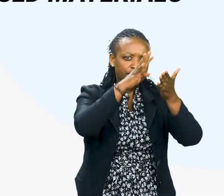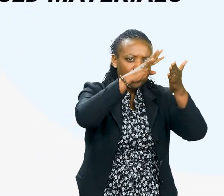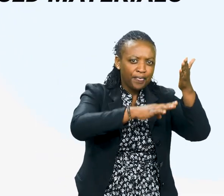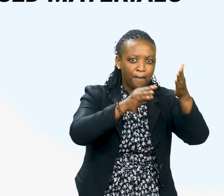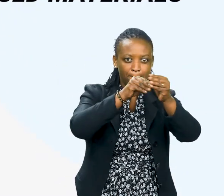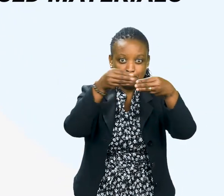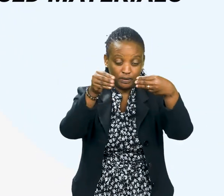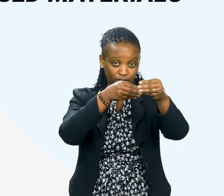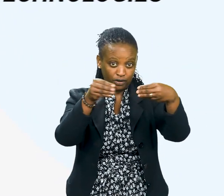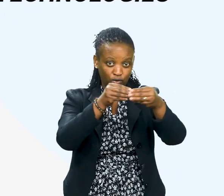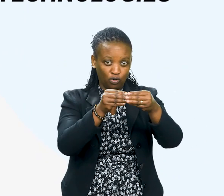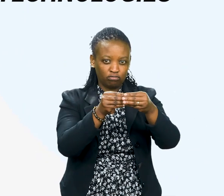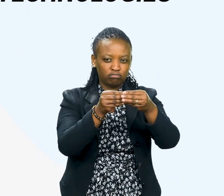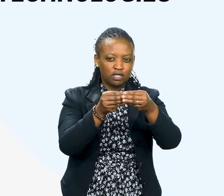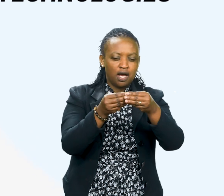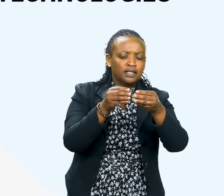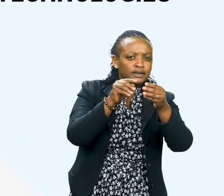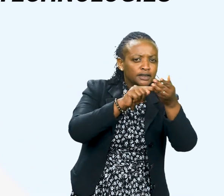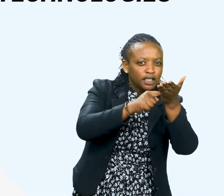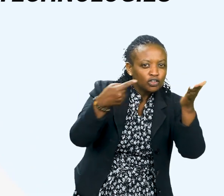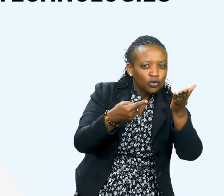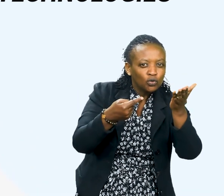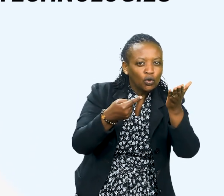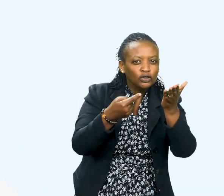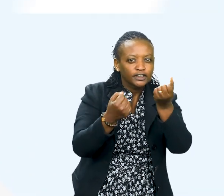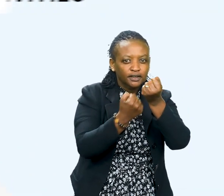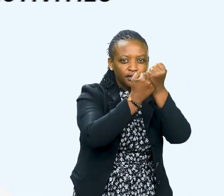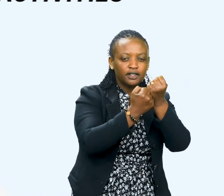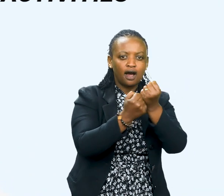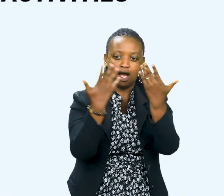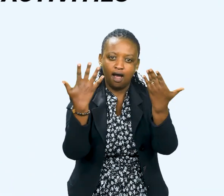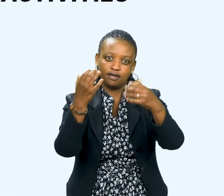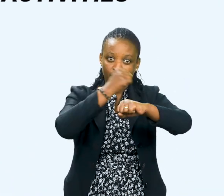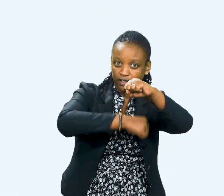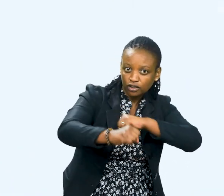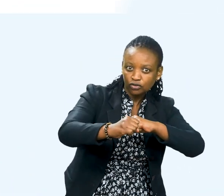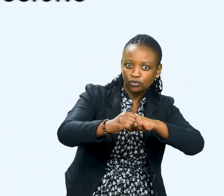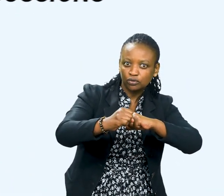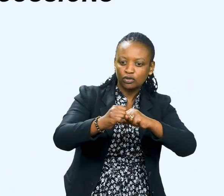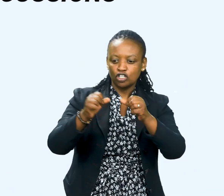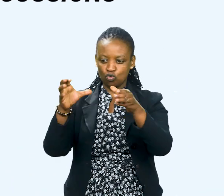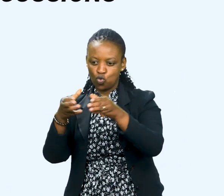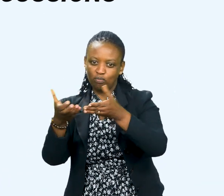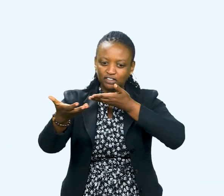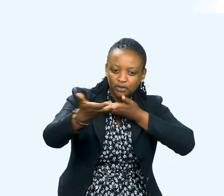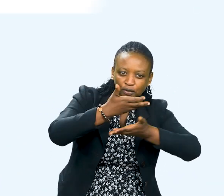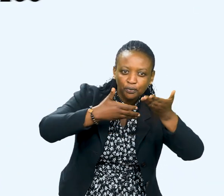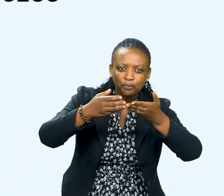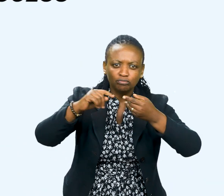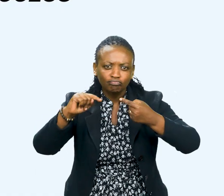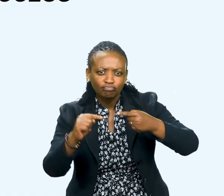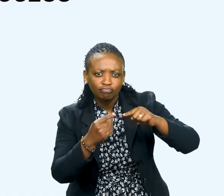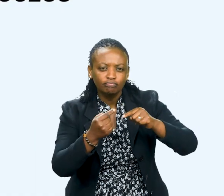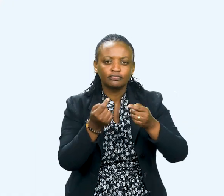text-based materials, assessive technologies, hands-on activities, peer discussions,